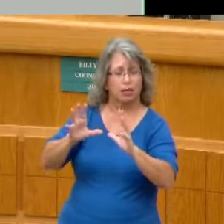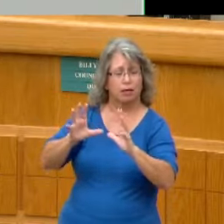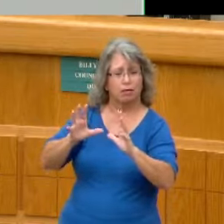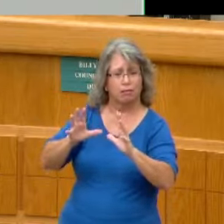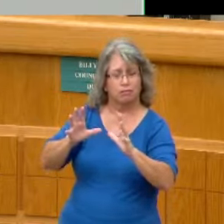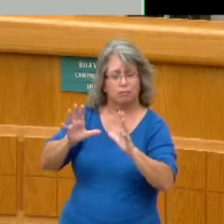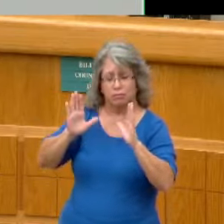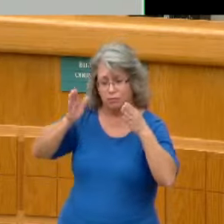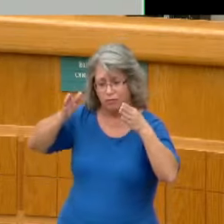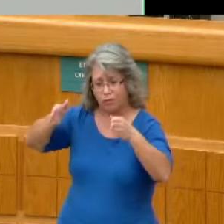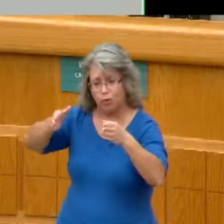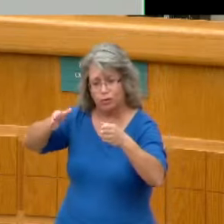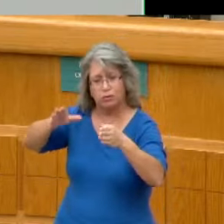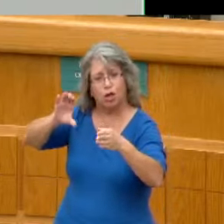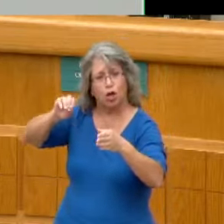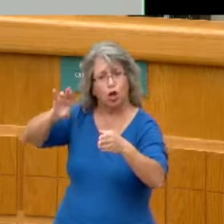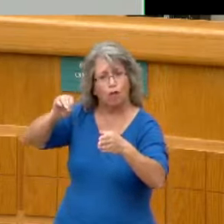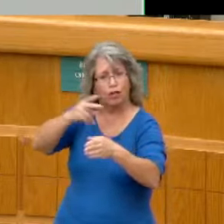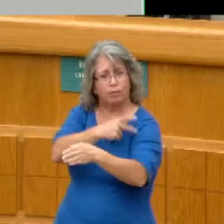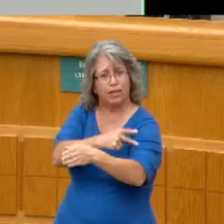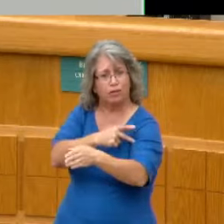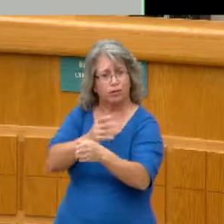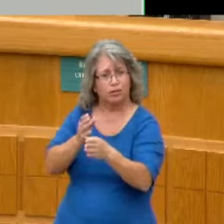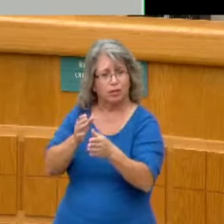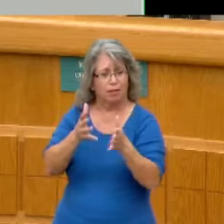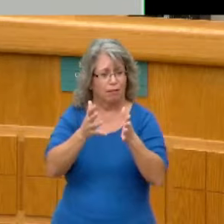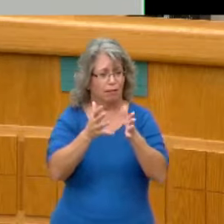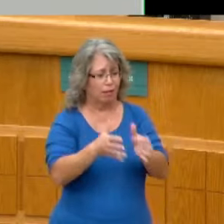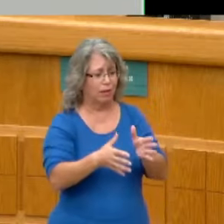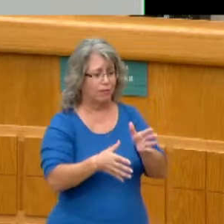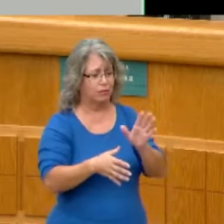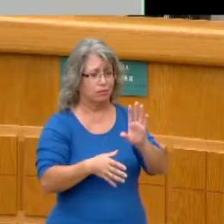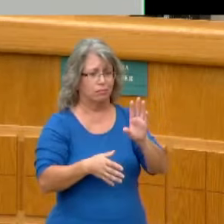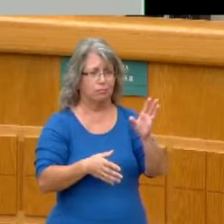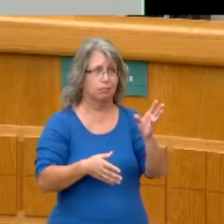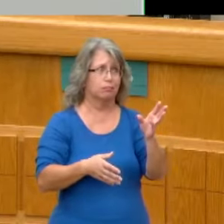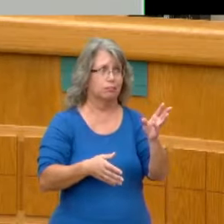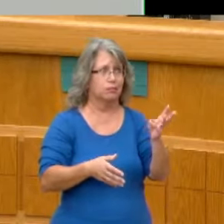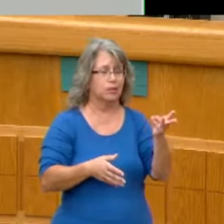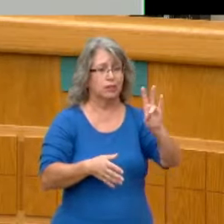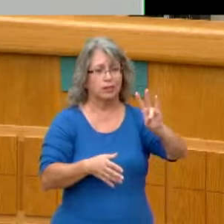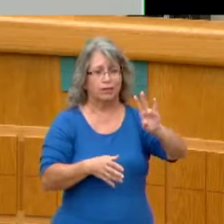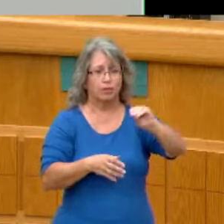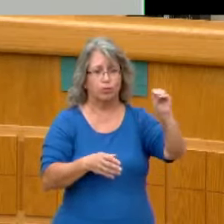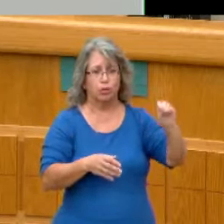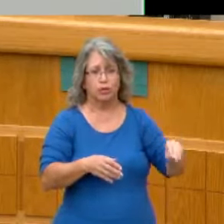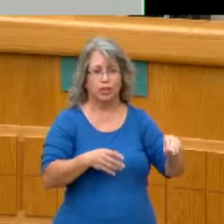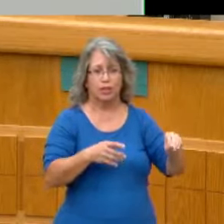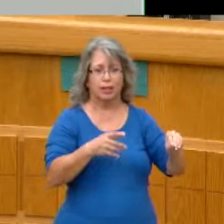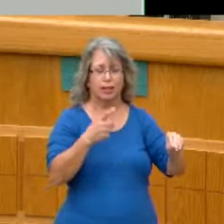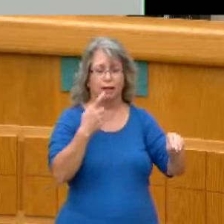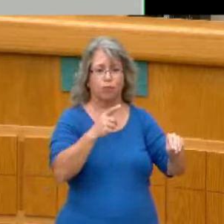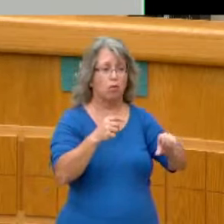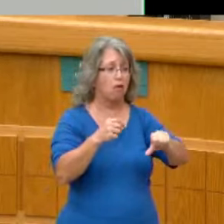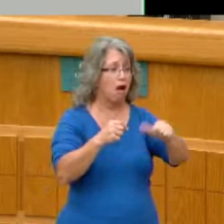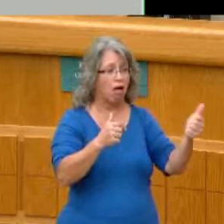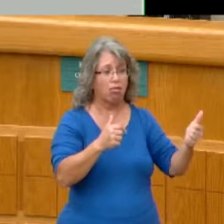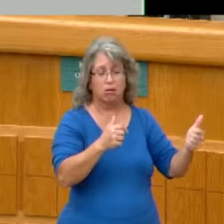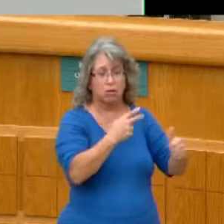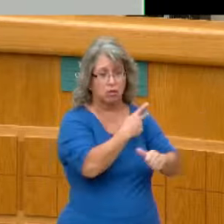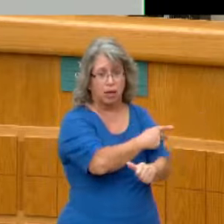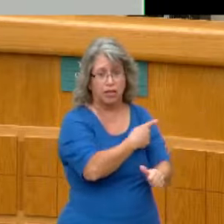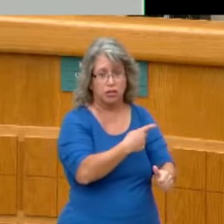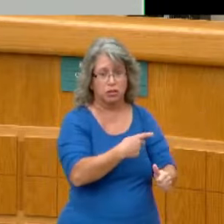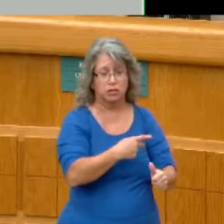dedicated to everybody else. Realize that this capacity is averaged across all the hospitals. That means some hospitals